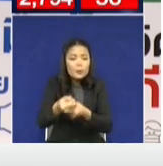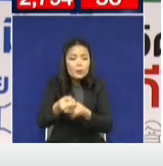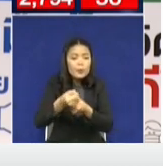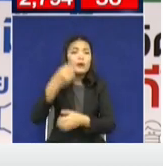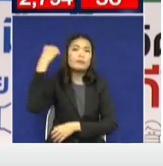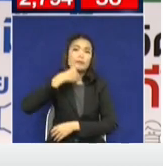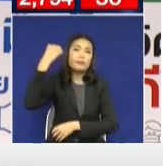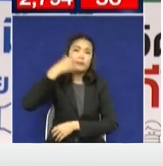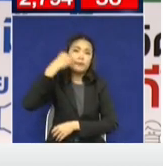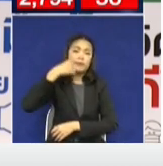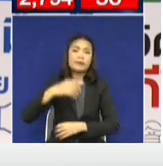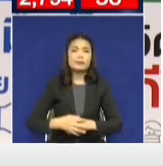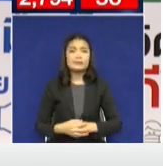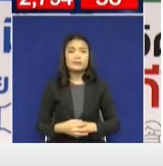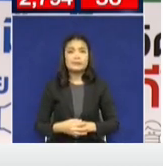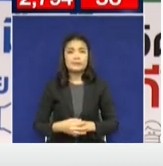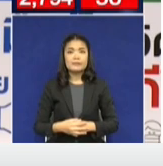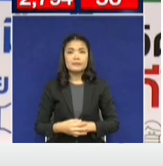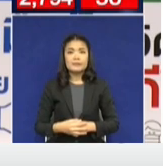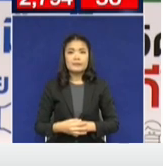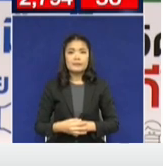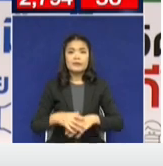kilometers. So we have to,